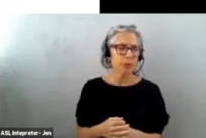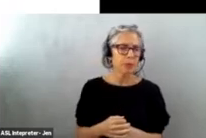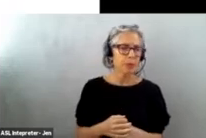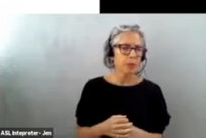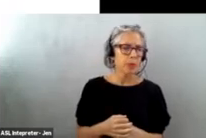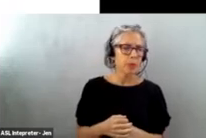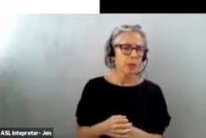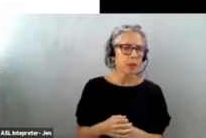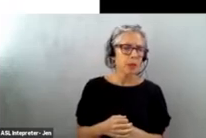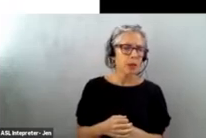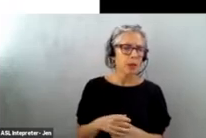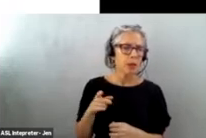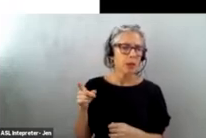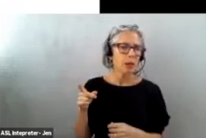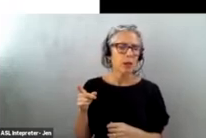that autistic people